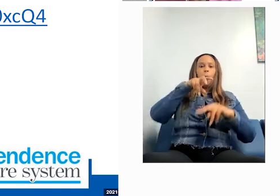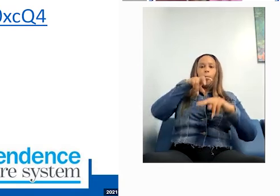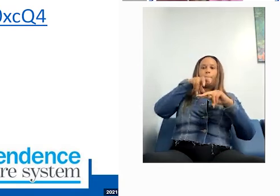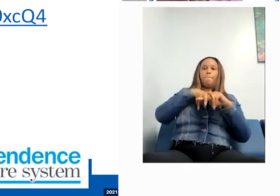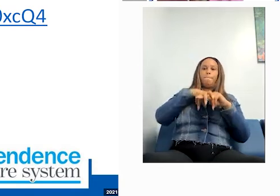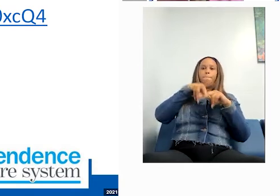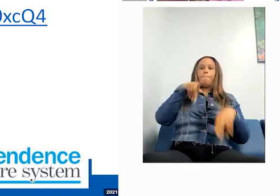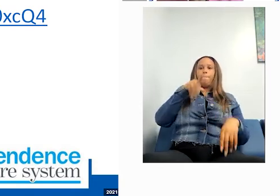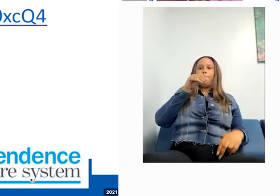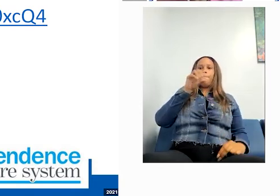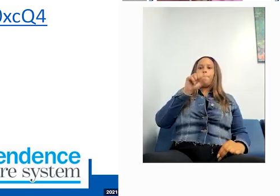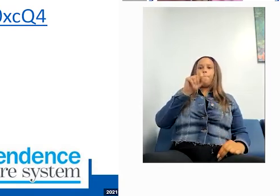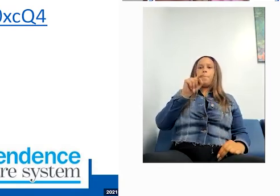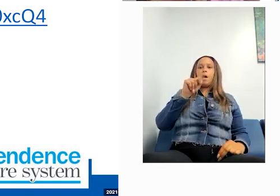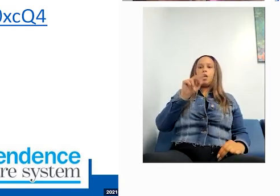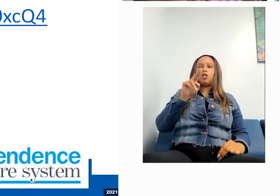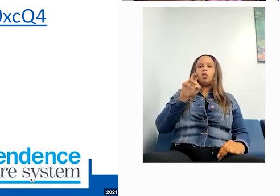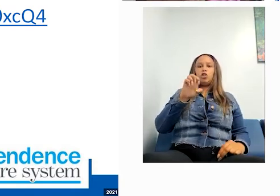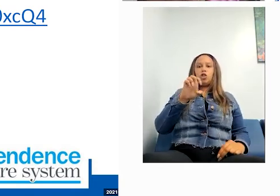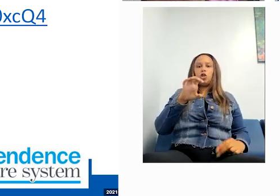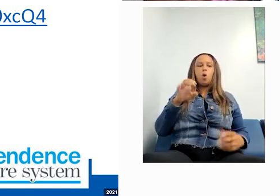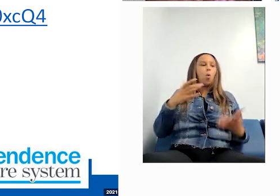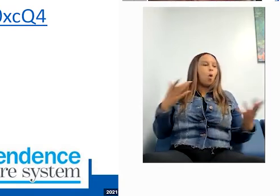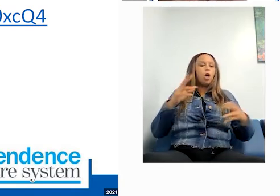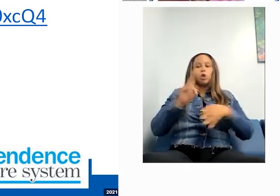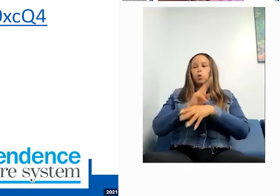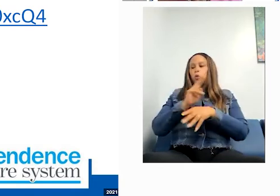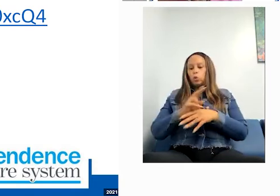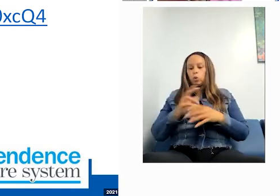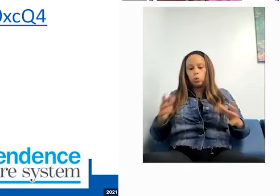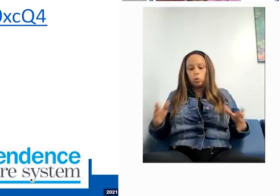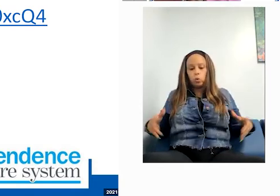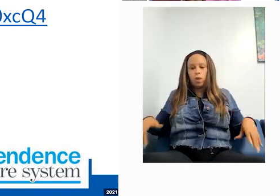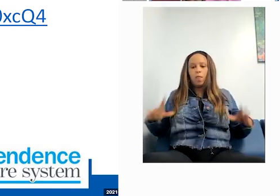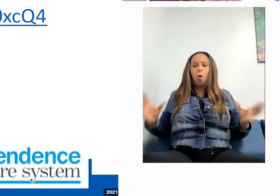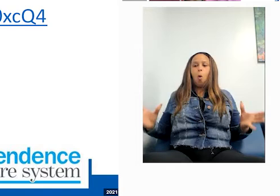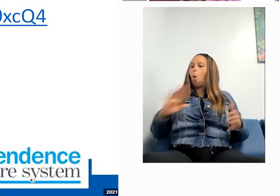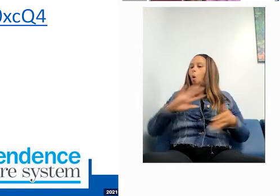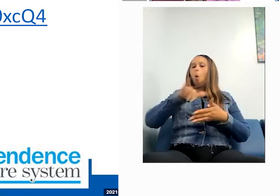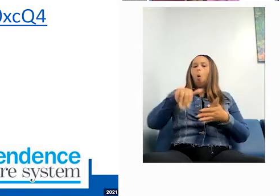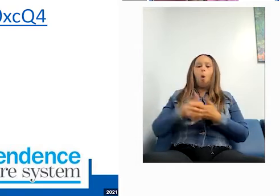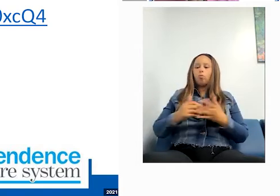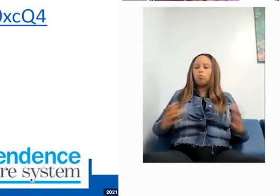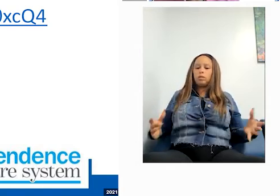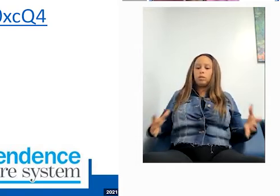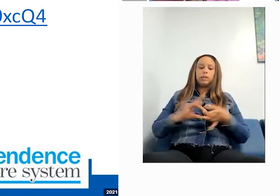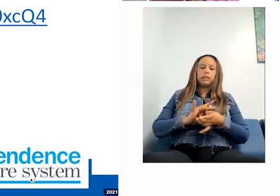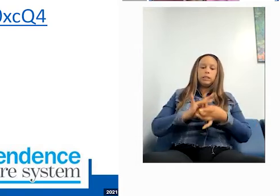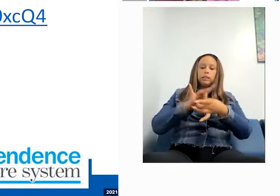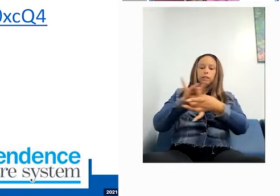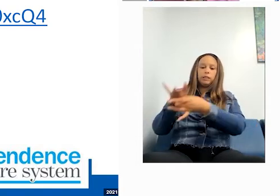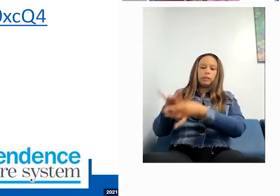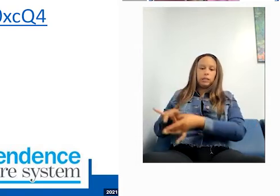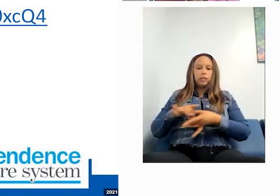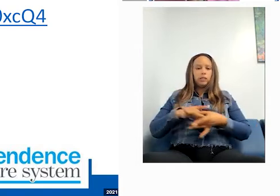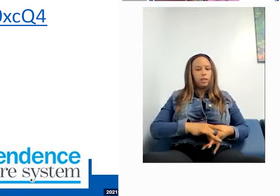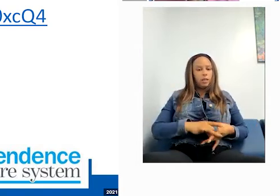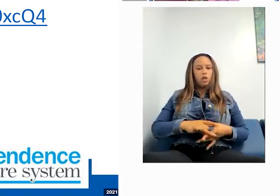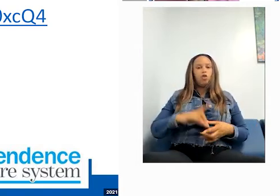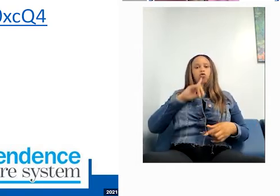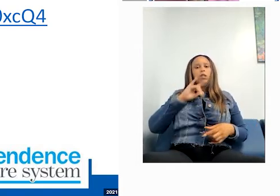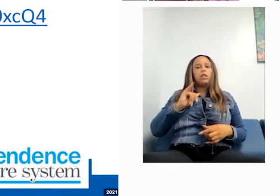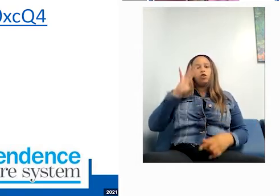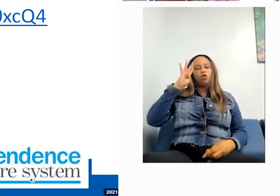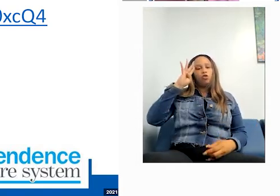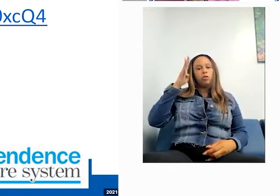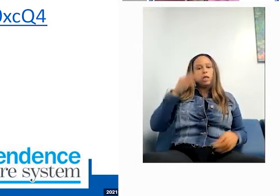you use, and they all feed together in creating a mobility,